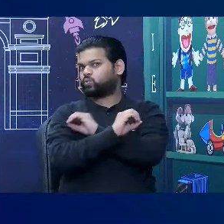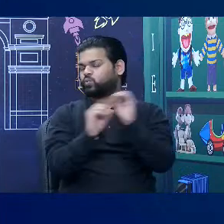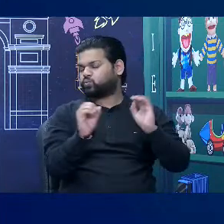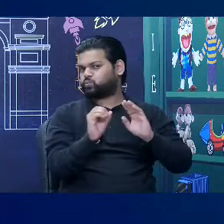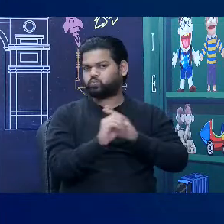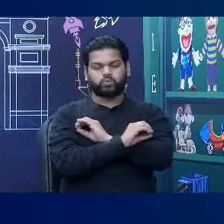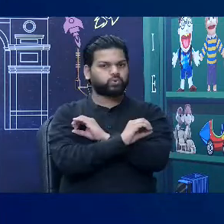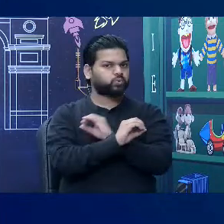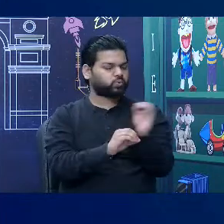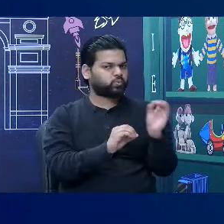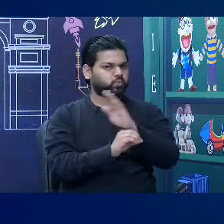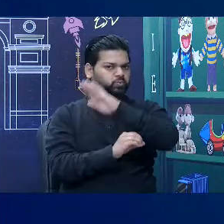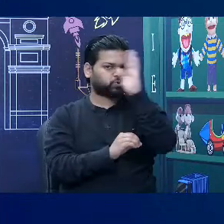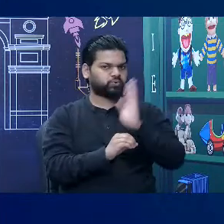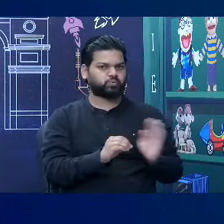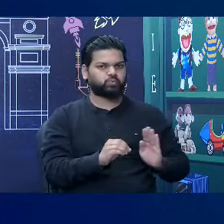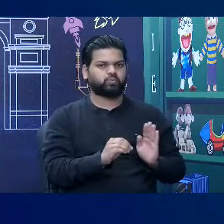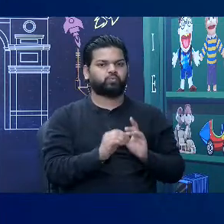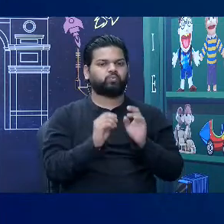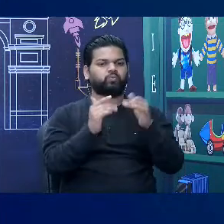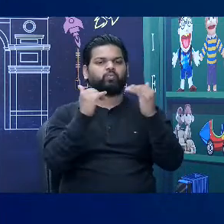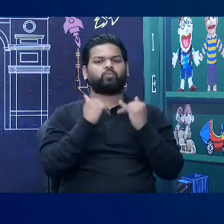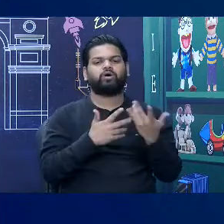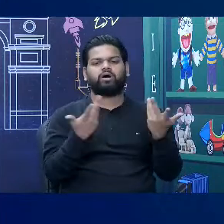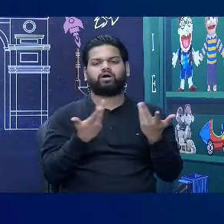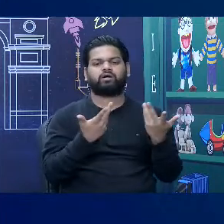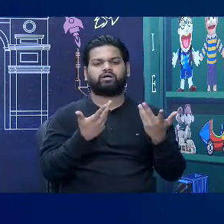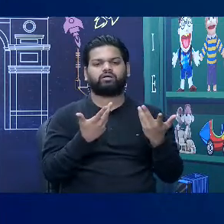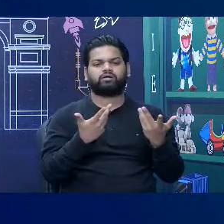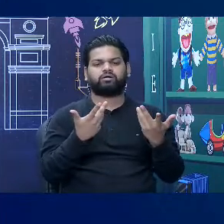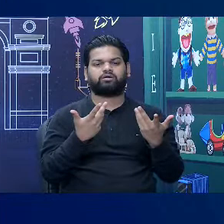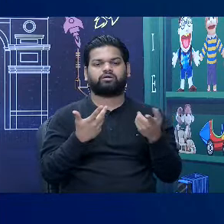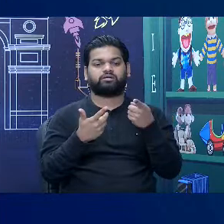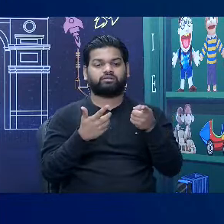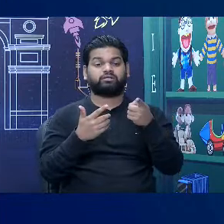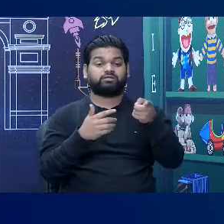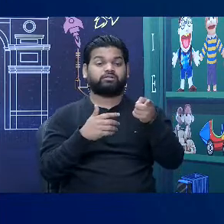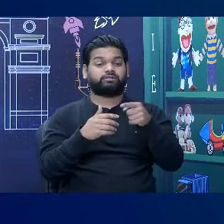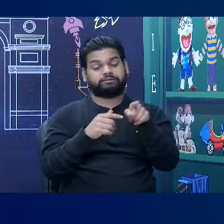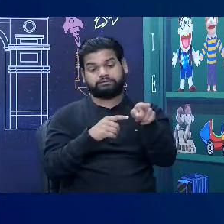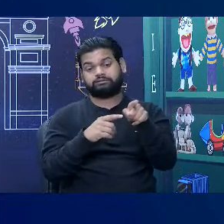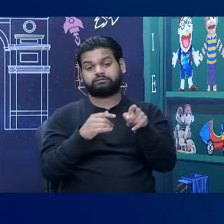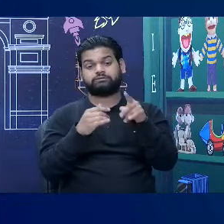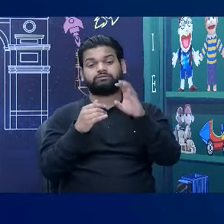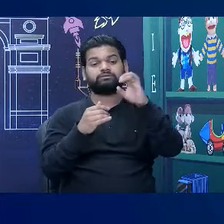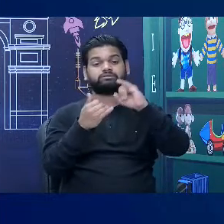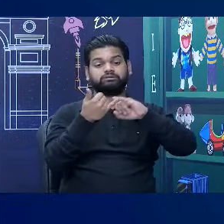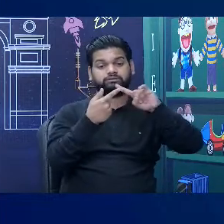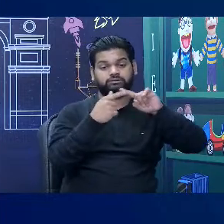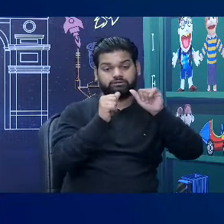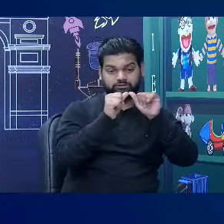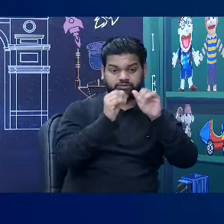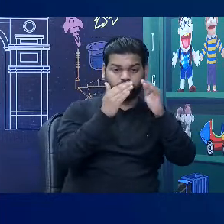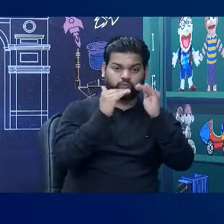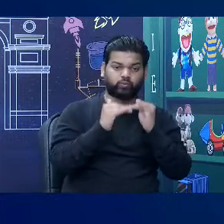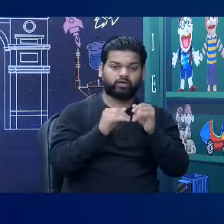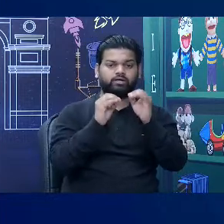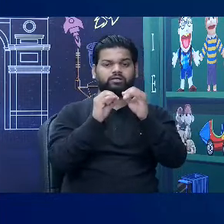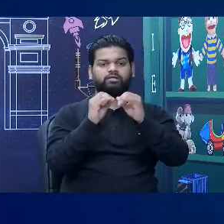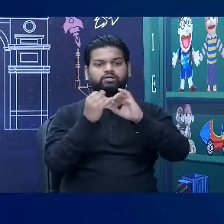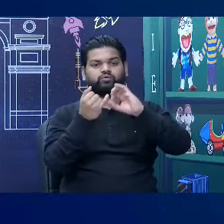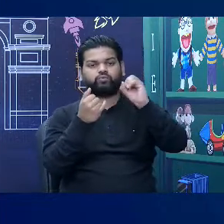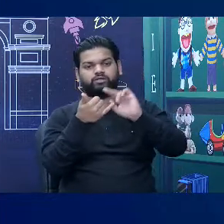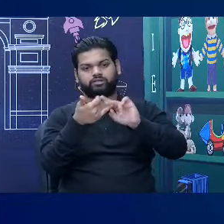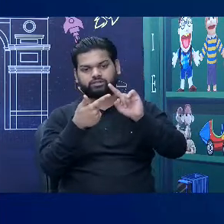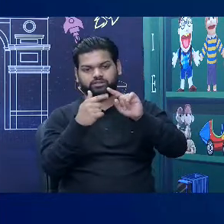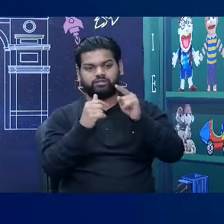or cosec A is always greater than or equal to 1. Okay. Fifth